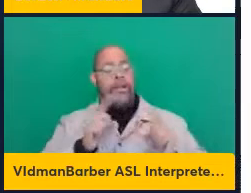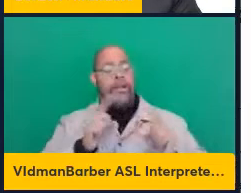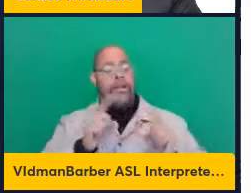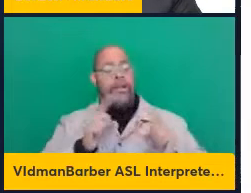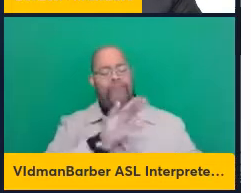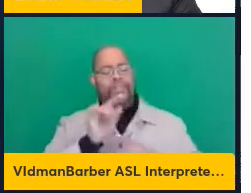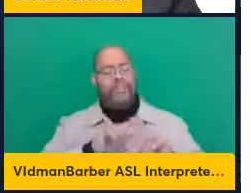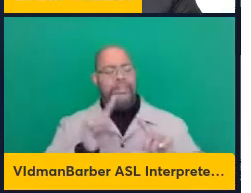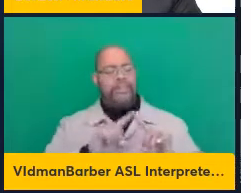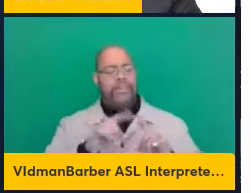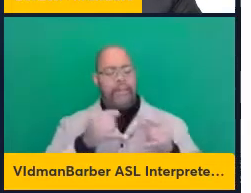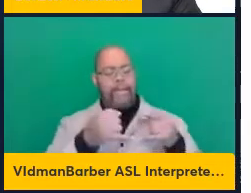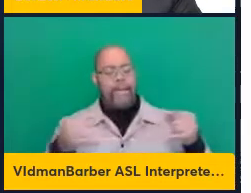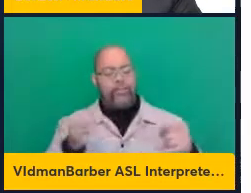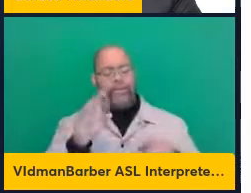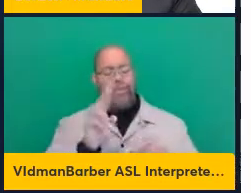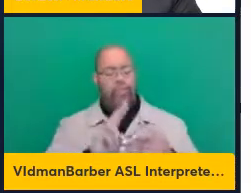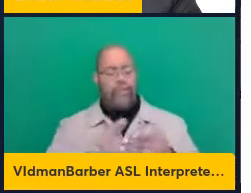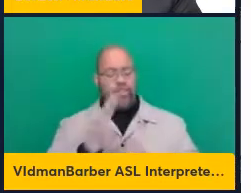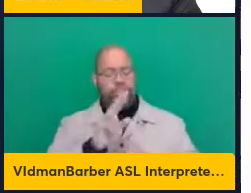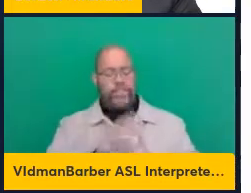the different boundaries of the university.